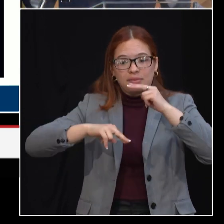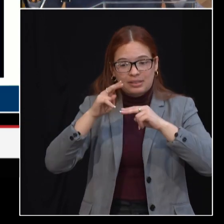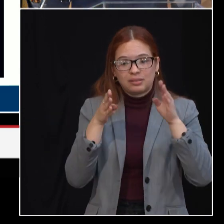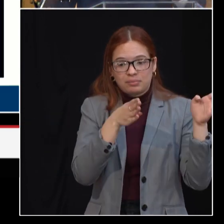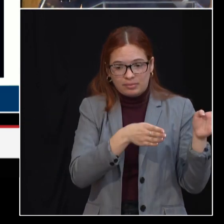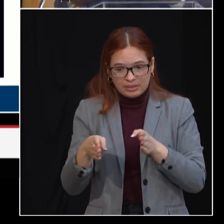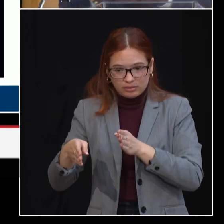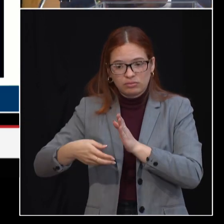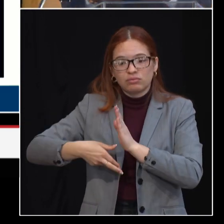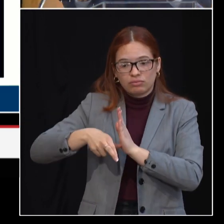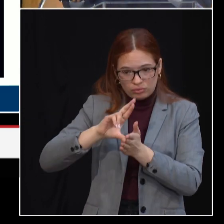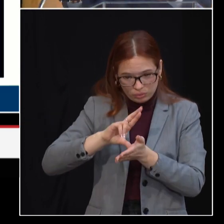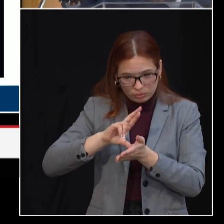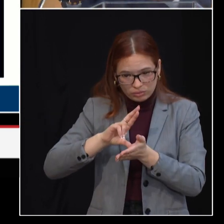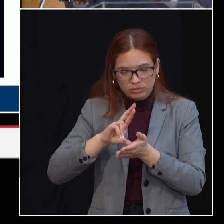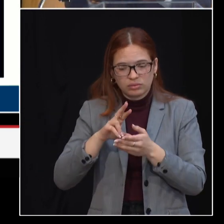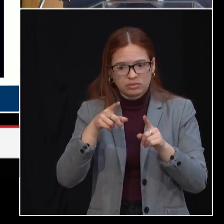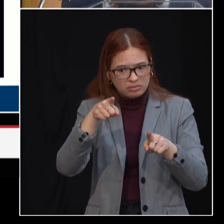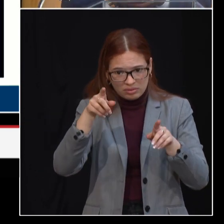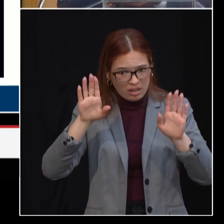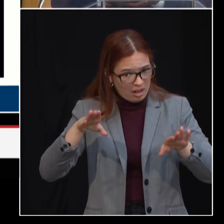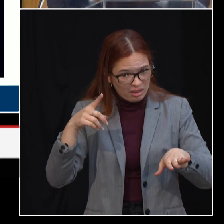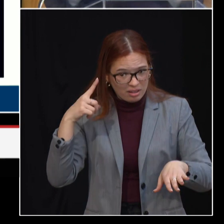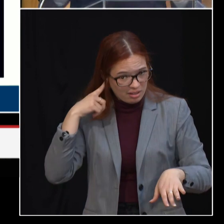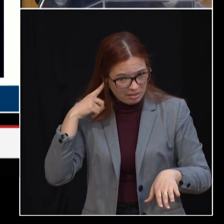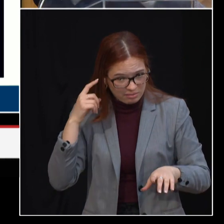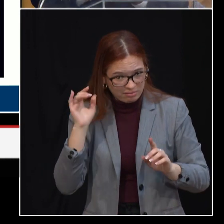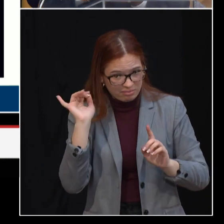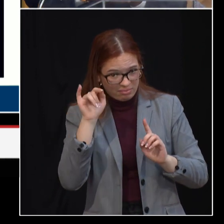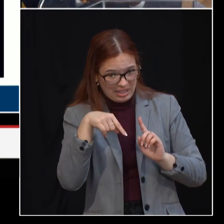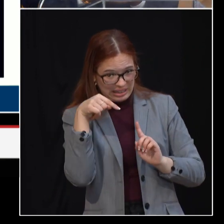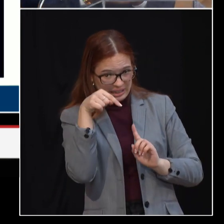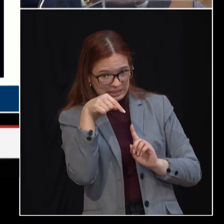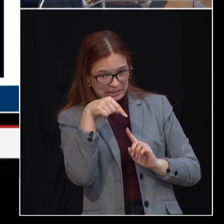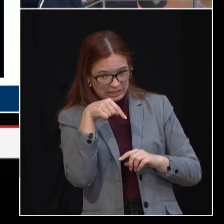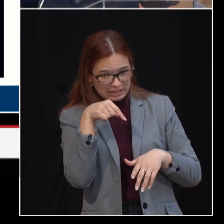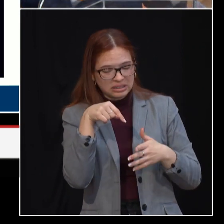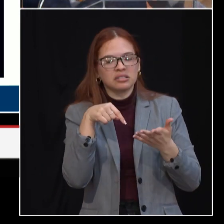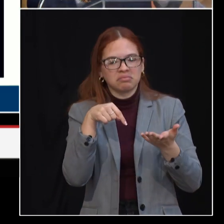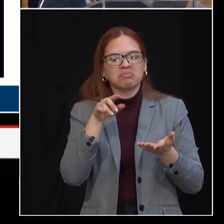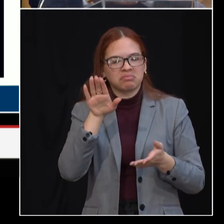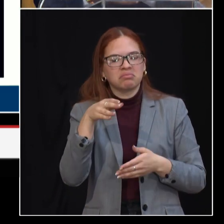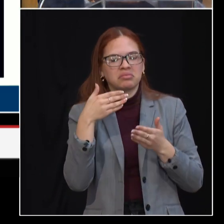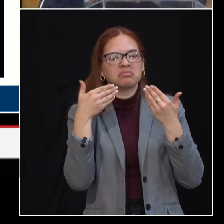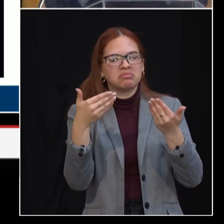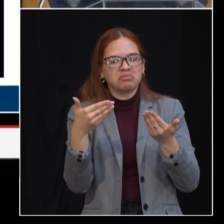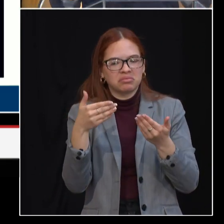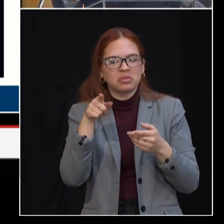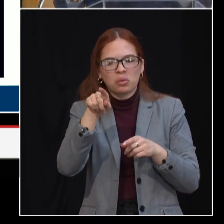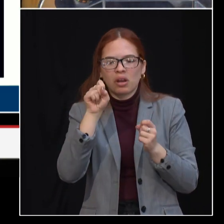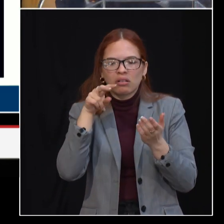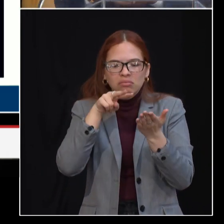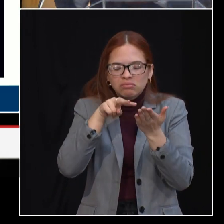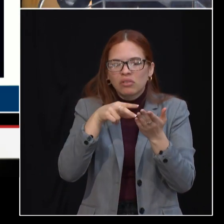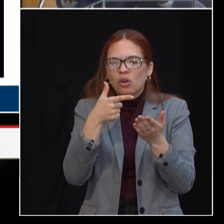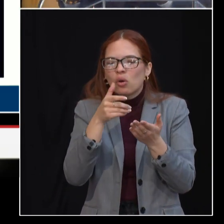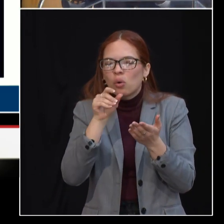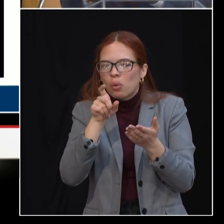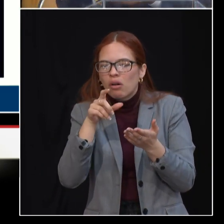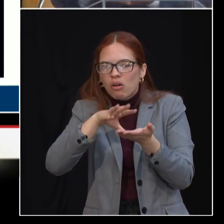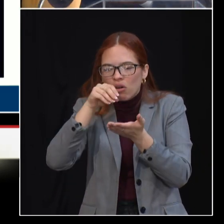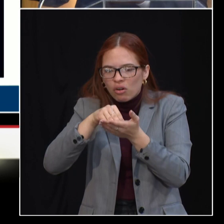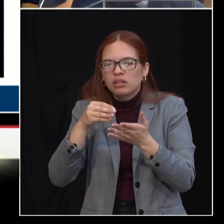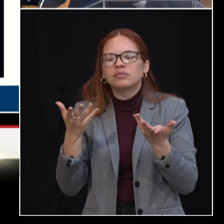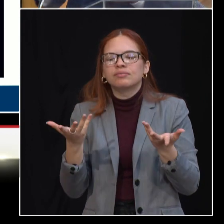about ChatGPT, you should Google that. It is this technology that allows you to do things in